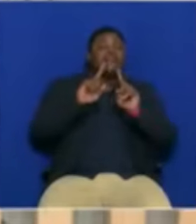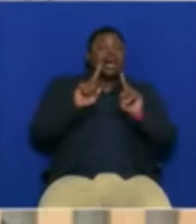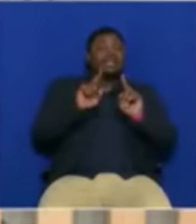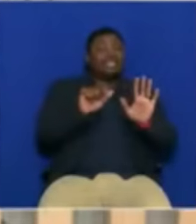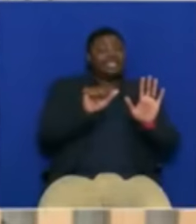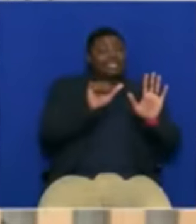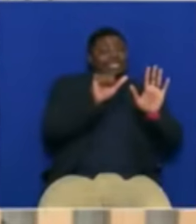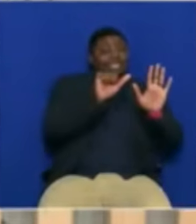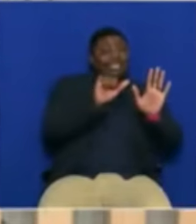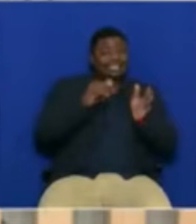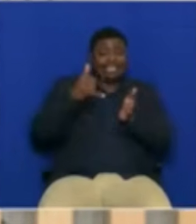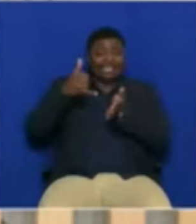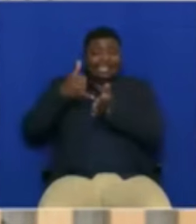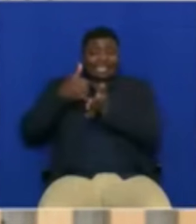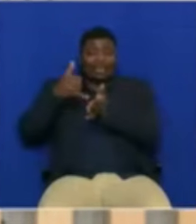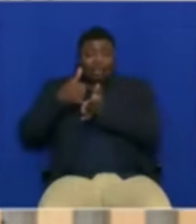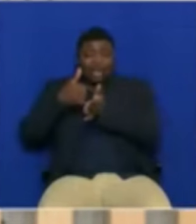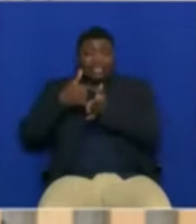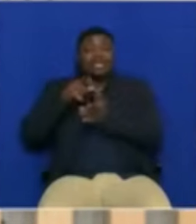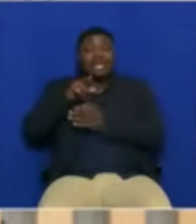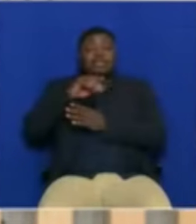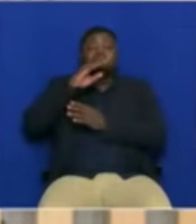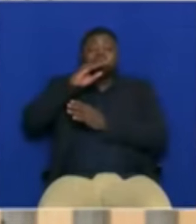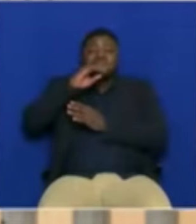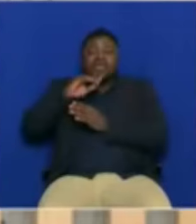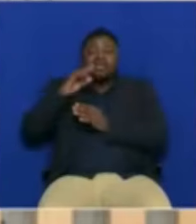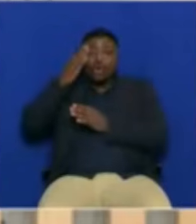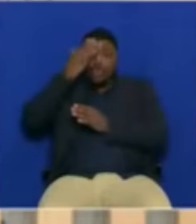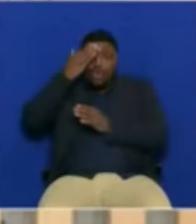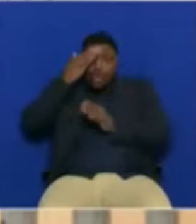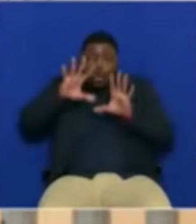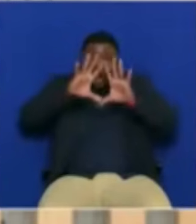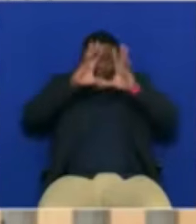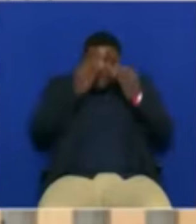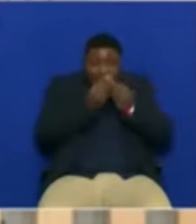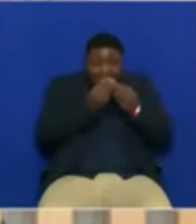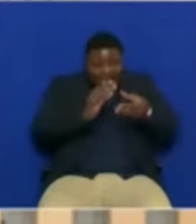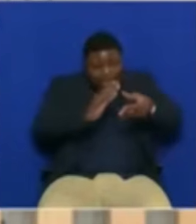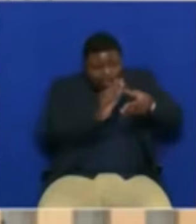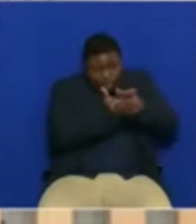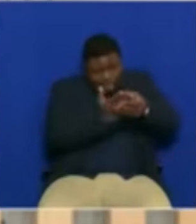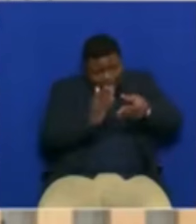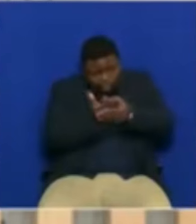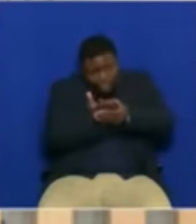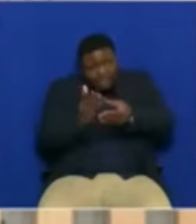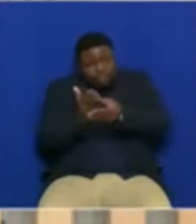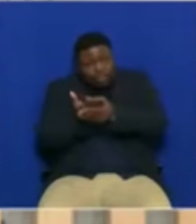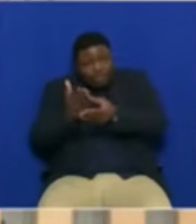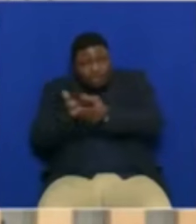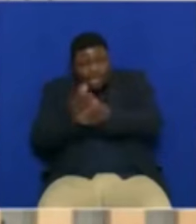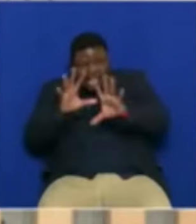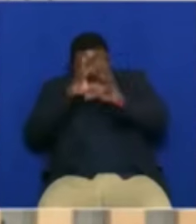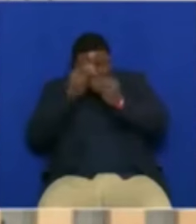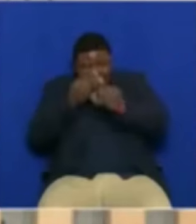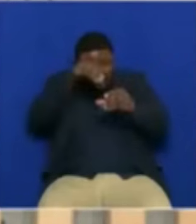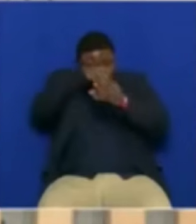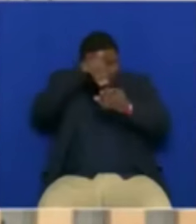dockets? You had familiarized yourself with the contents of these various dockets? Yes.